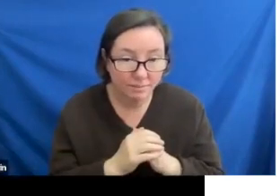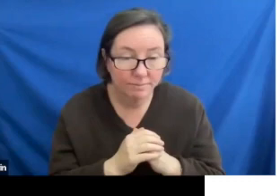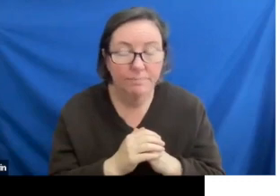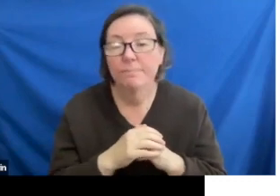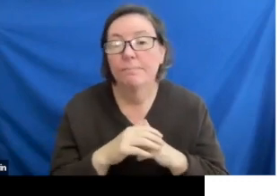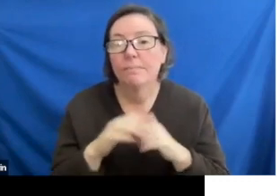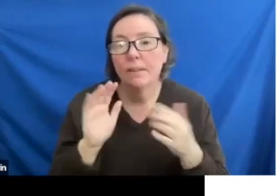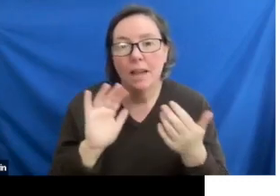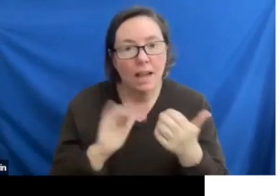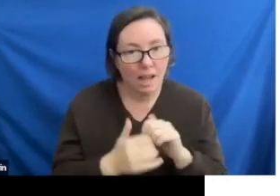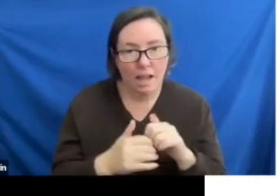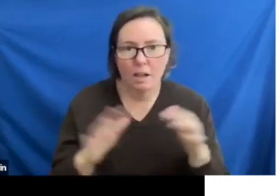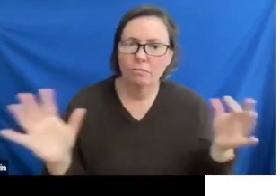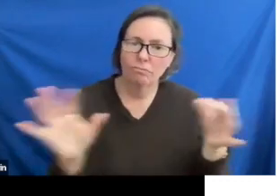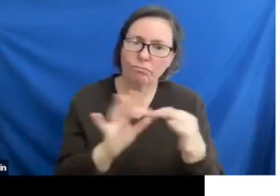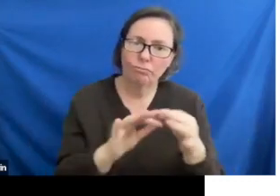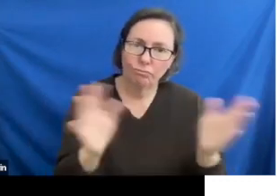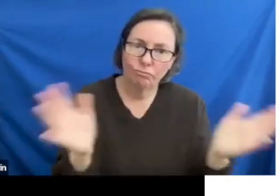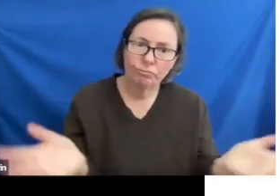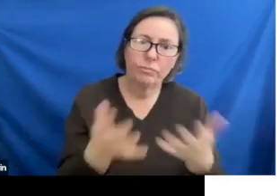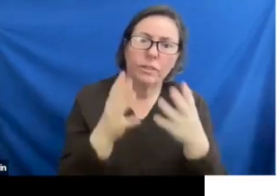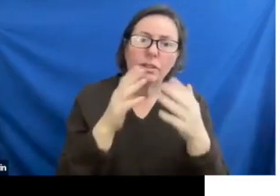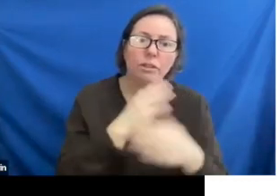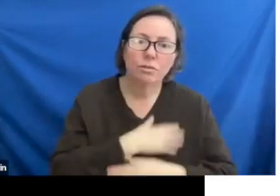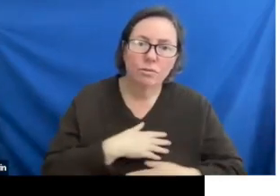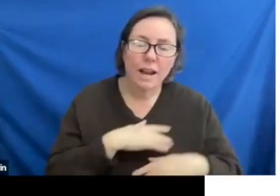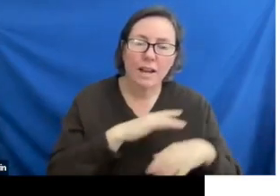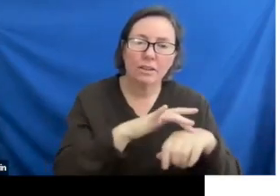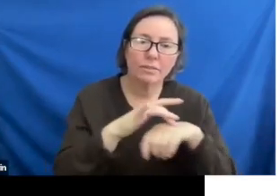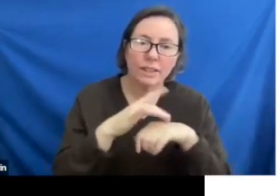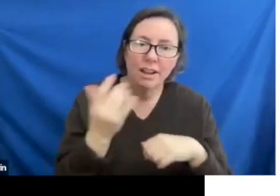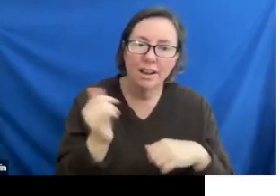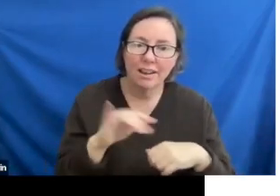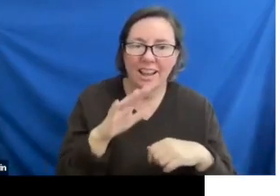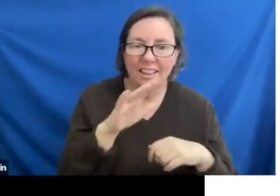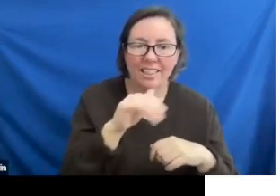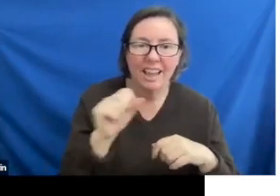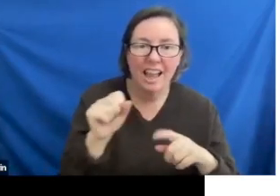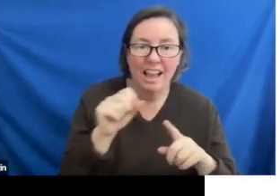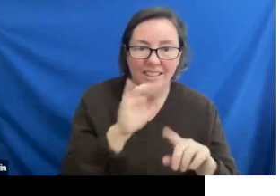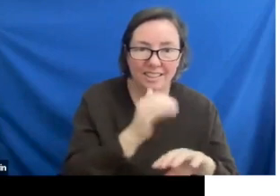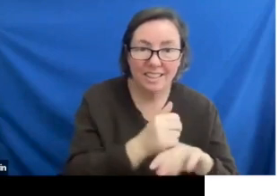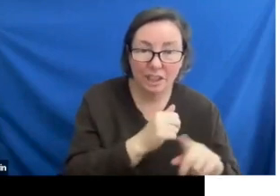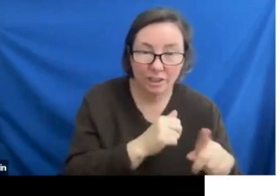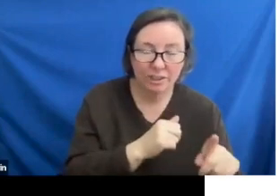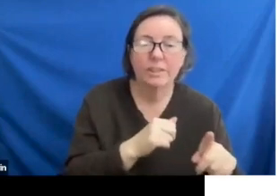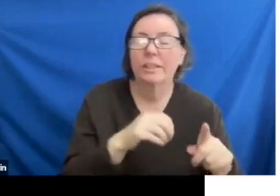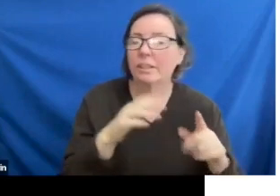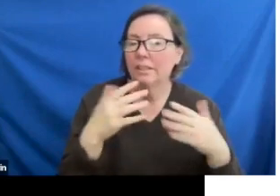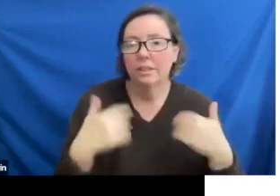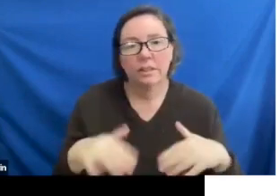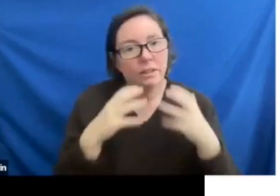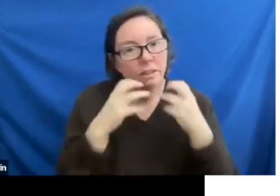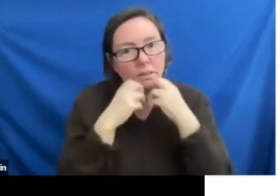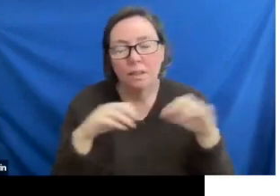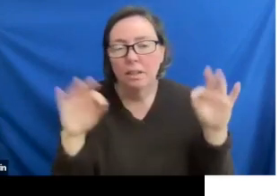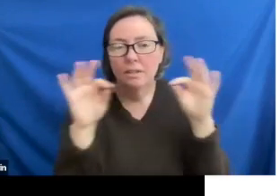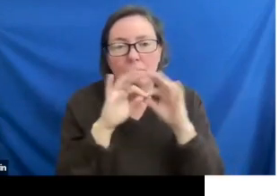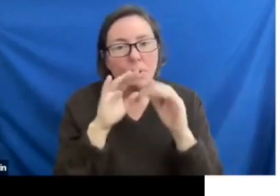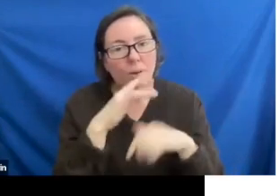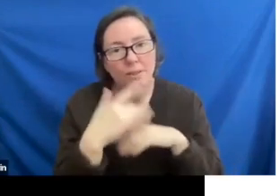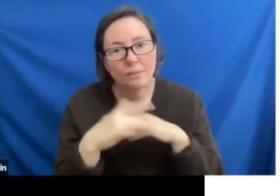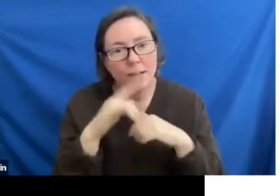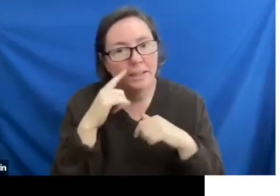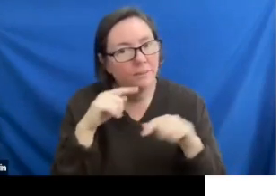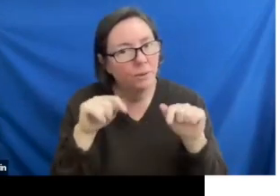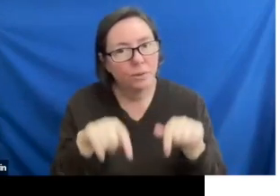by connecting them with recreational resources like the CAS. And these spaces are so important to our